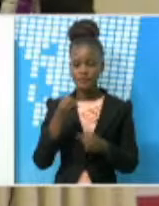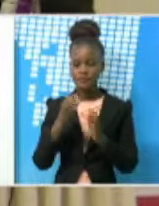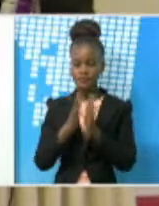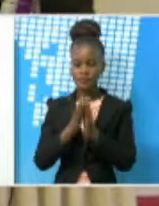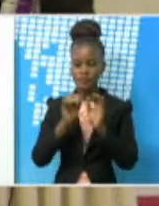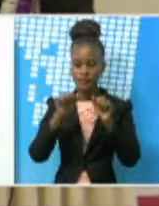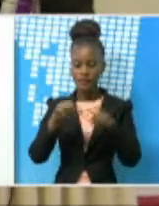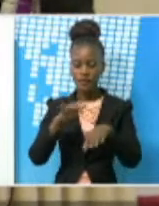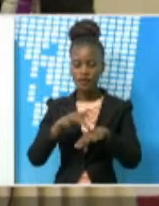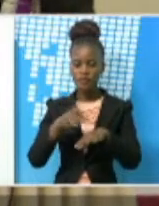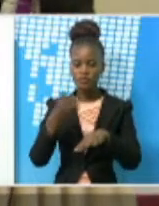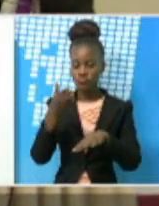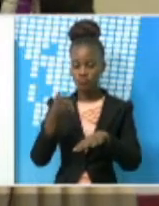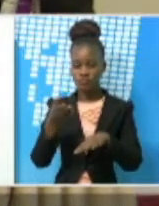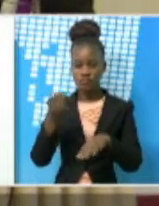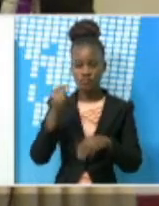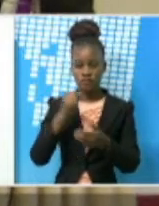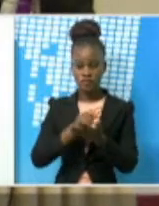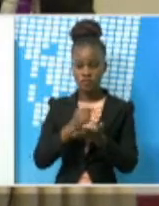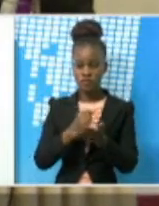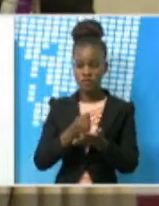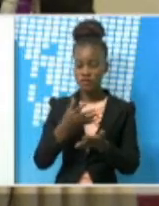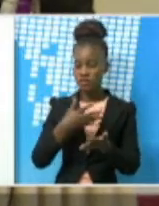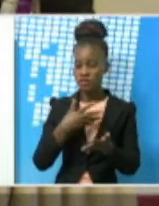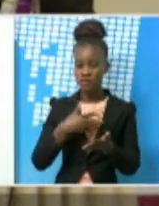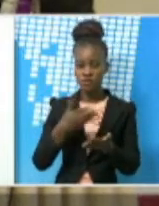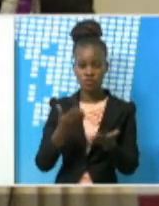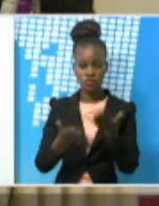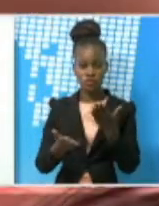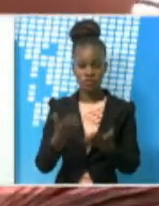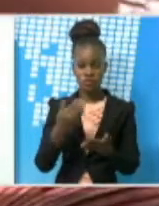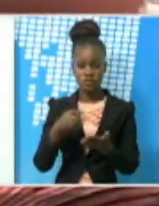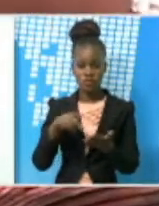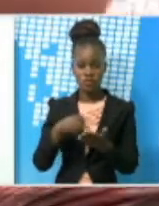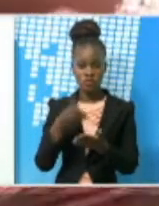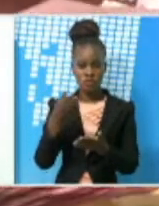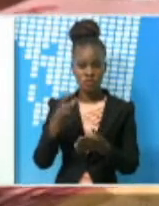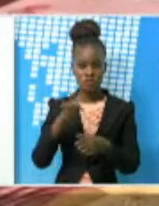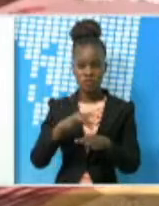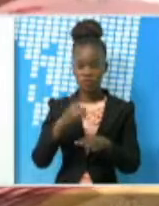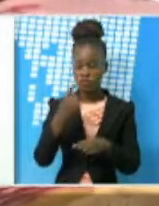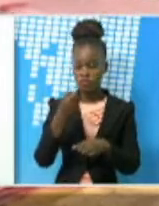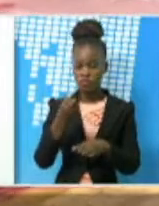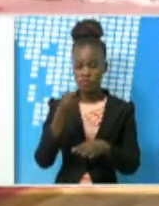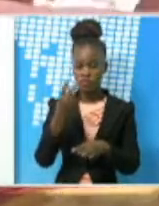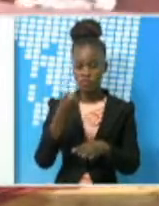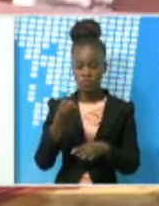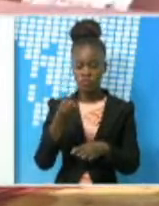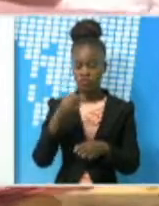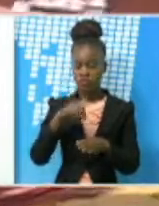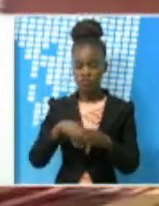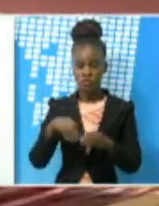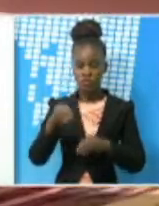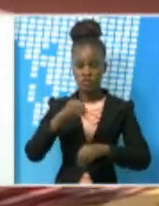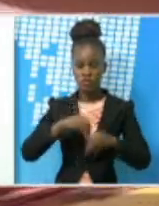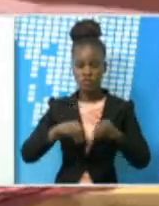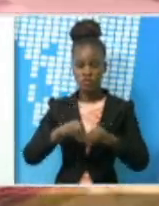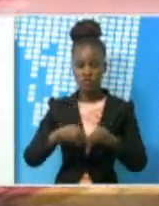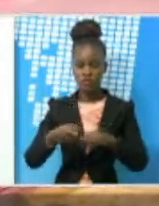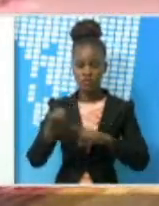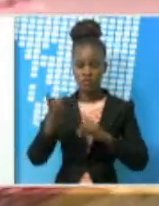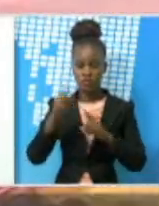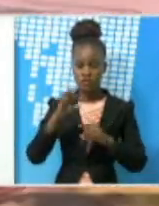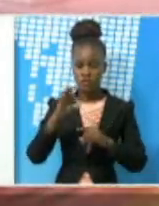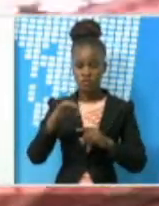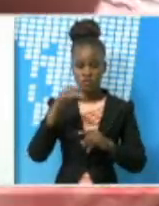that operates as a bank to have a minimum paid-up capital of 120 billion invested in liquid assets, as